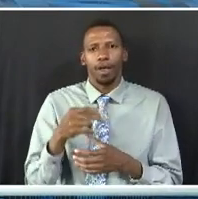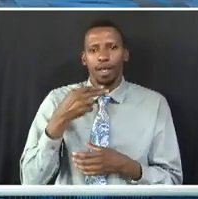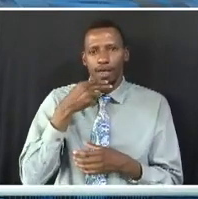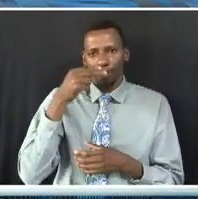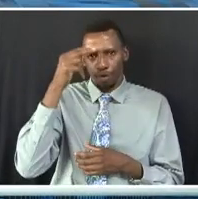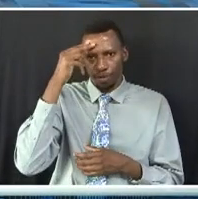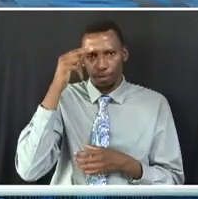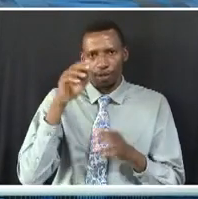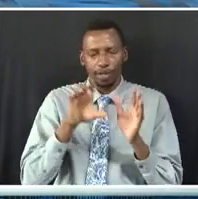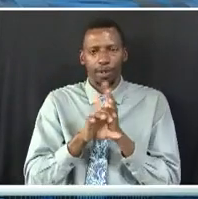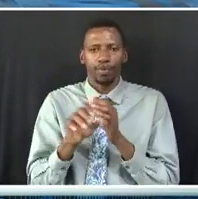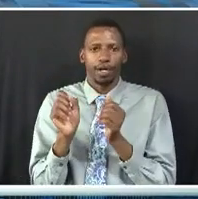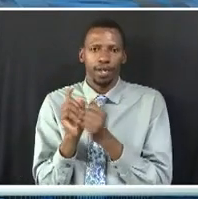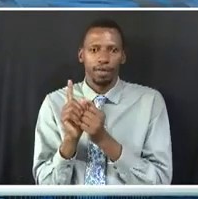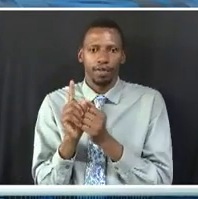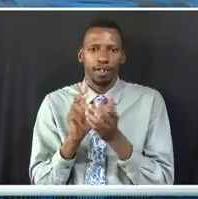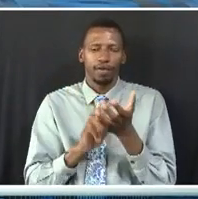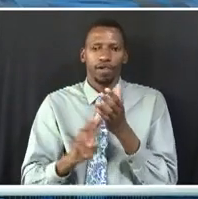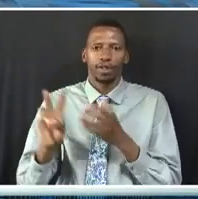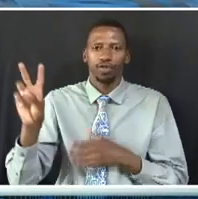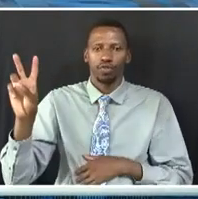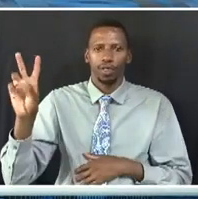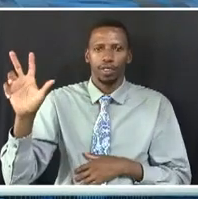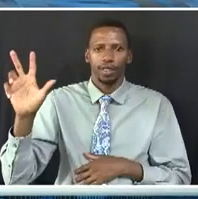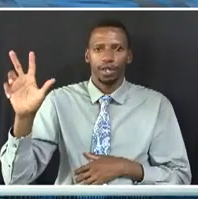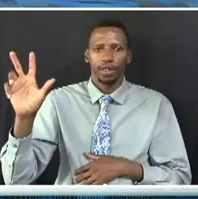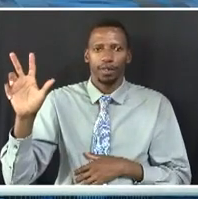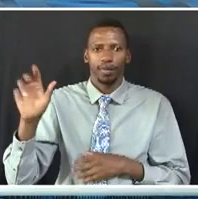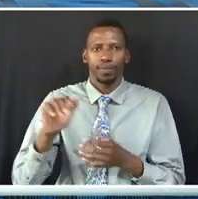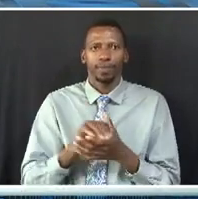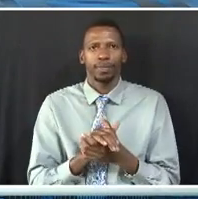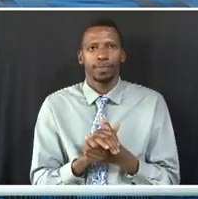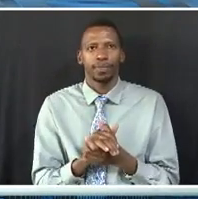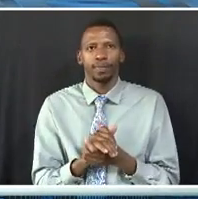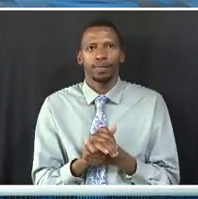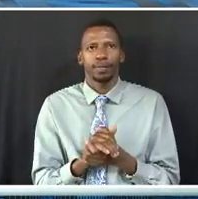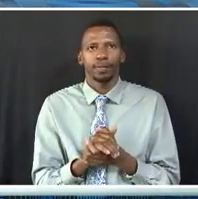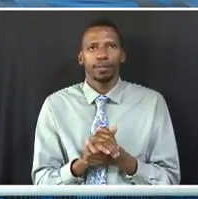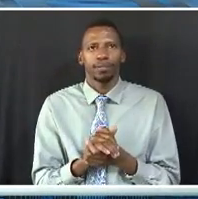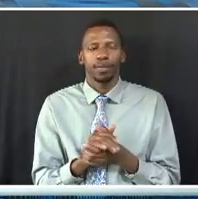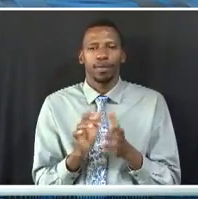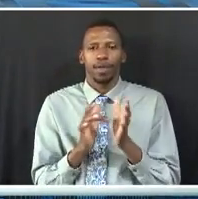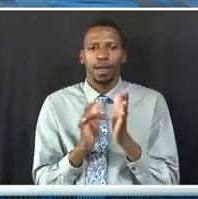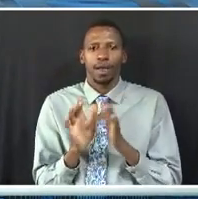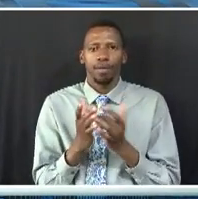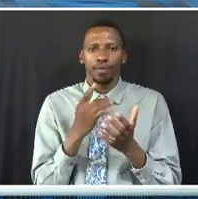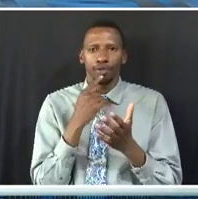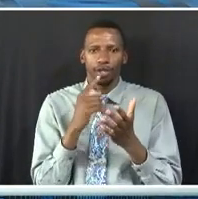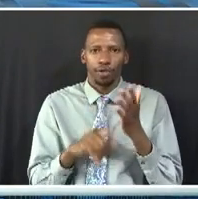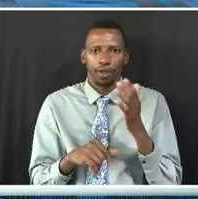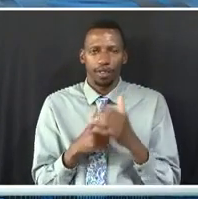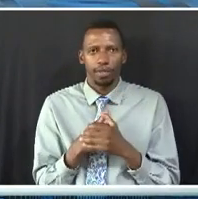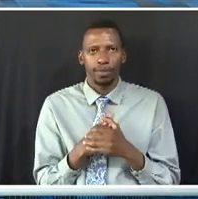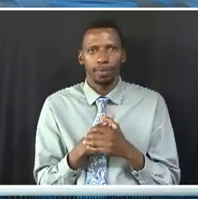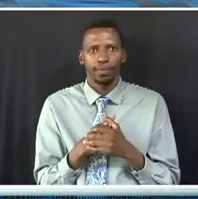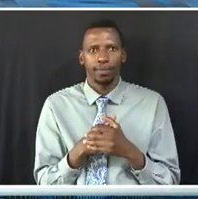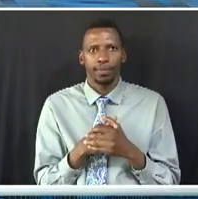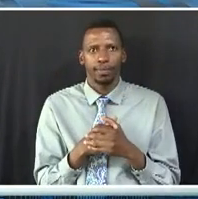Hebrews chapter 11, verse 23, the Amplified Bible says this.